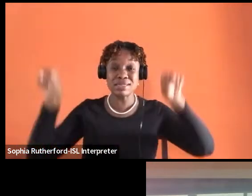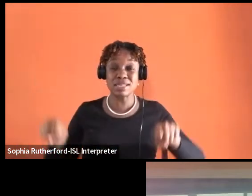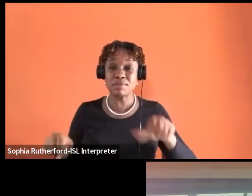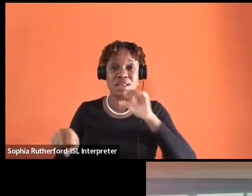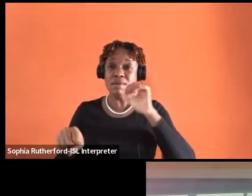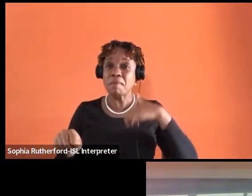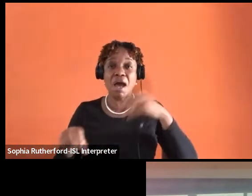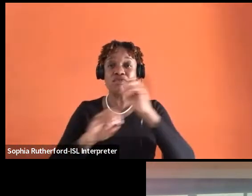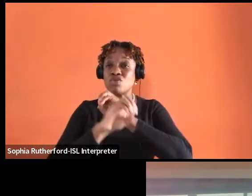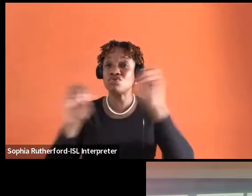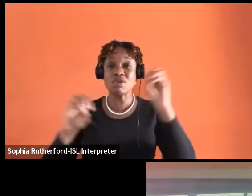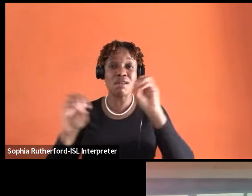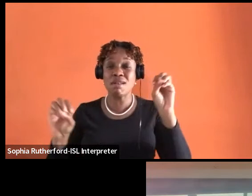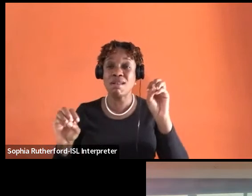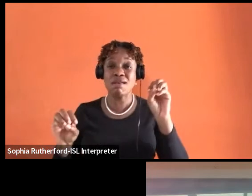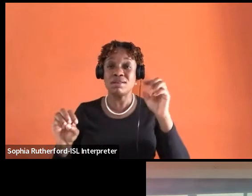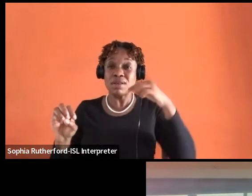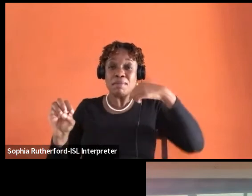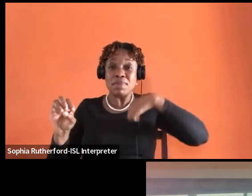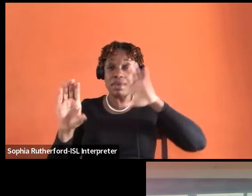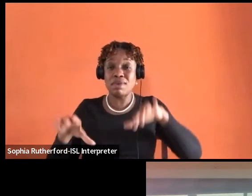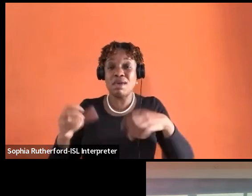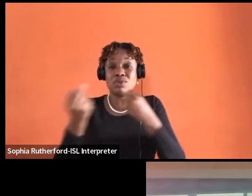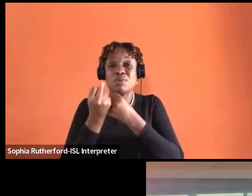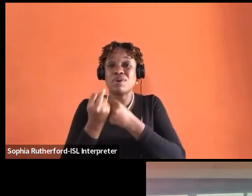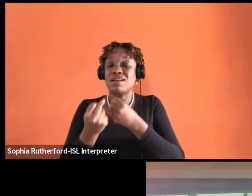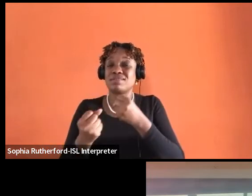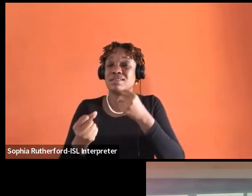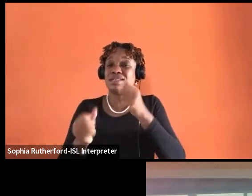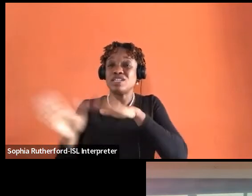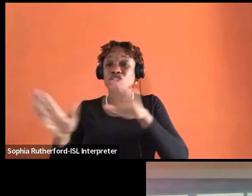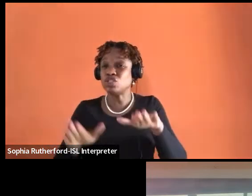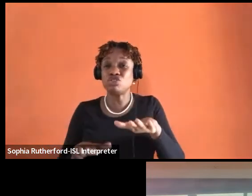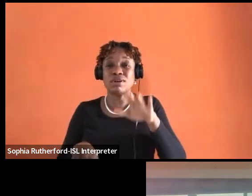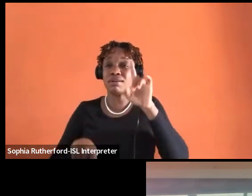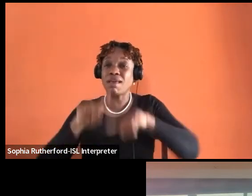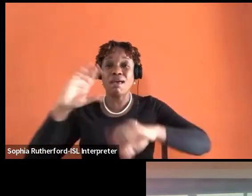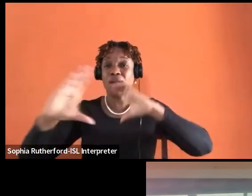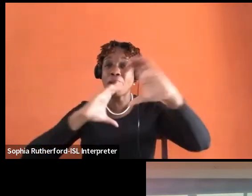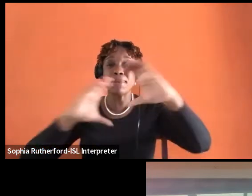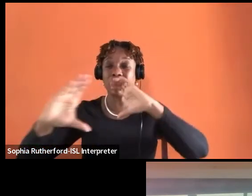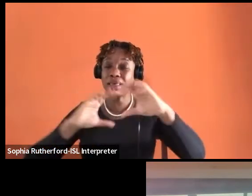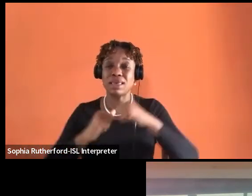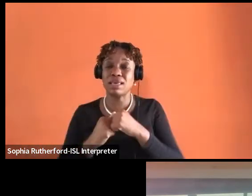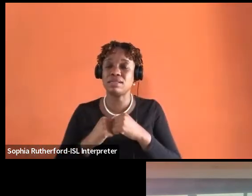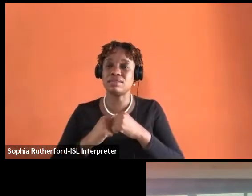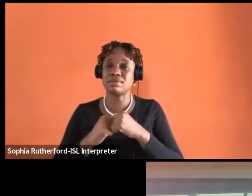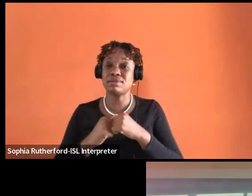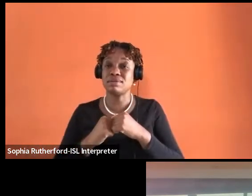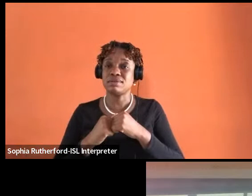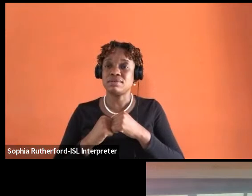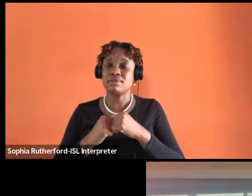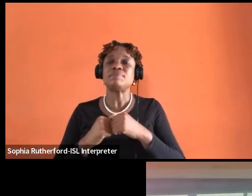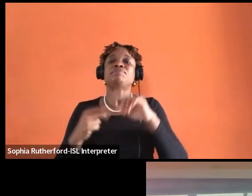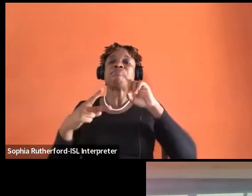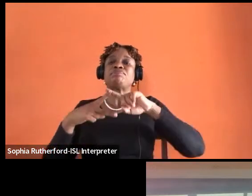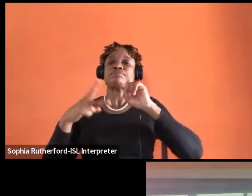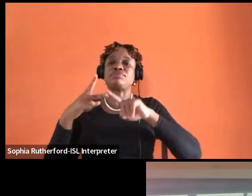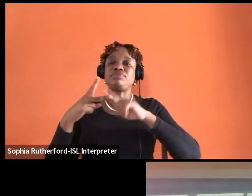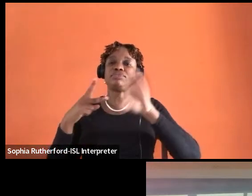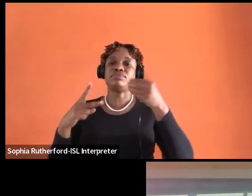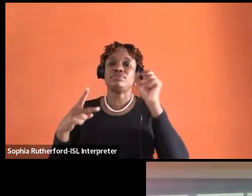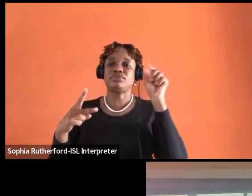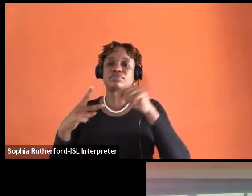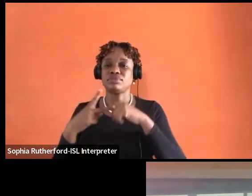our children who are sometimes nonverbal and not able to communicate? That's one question. Number